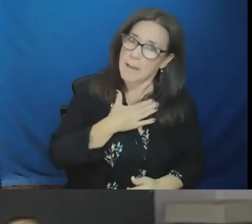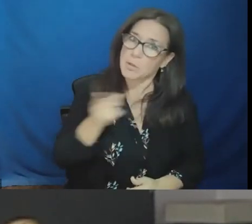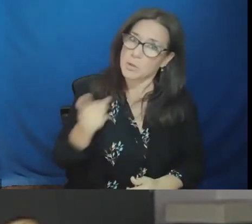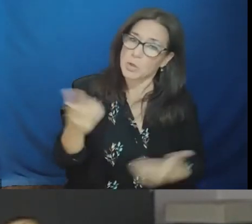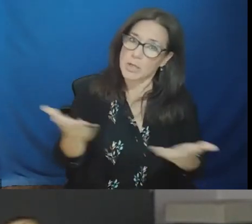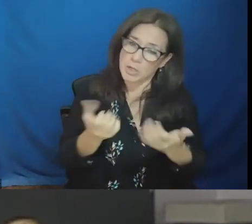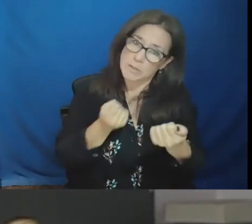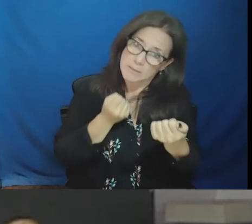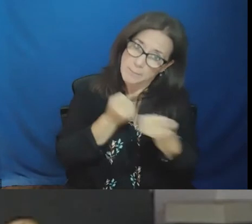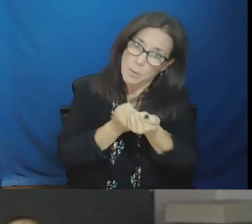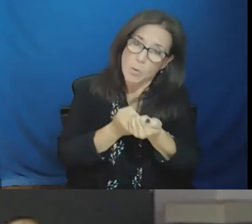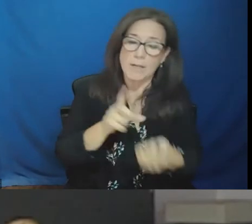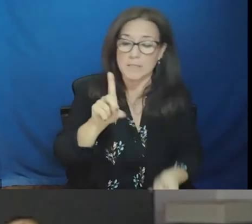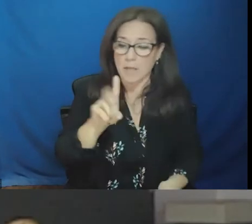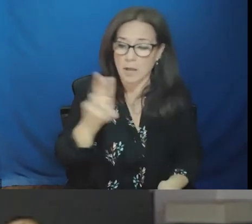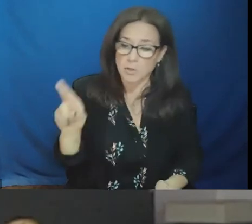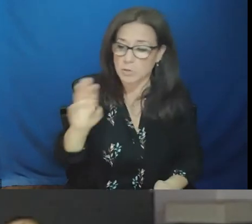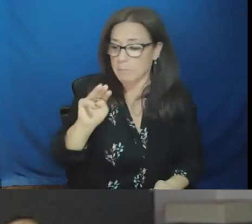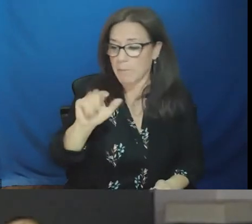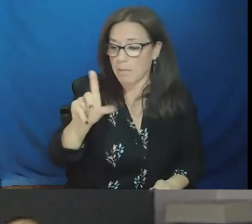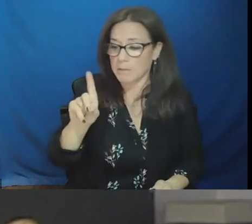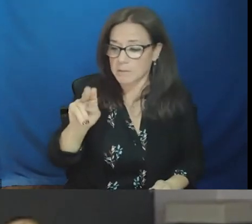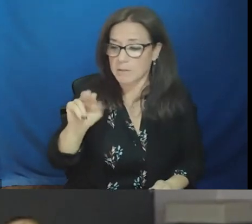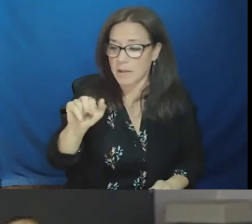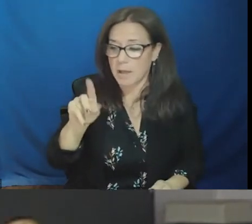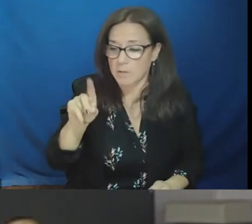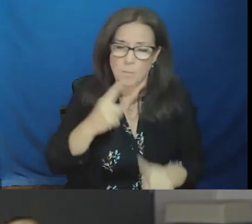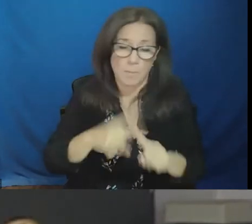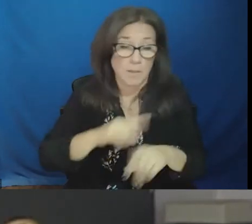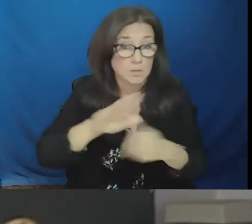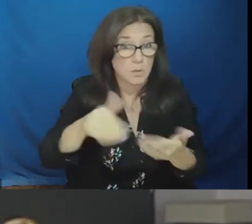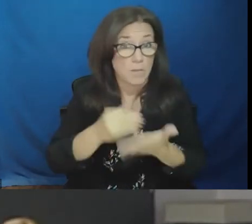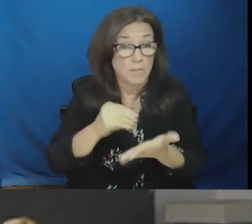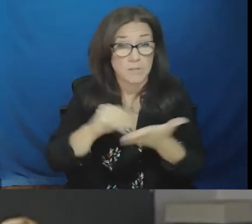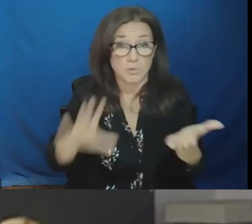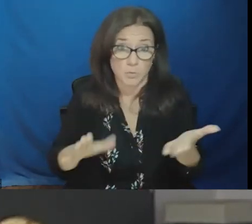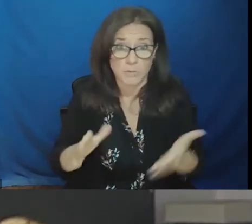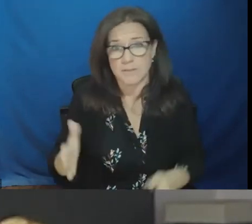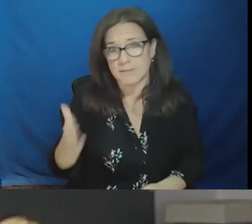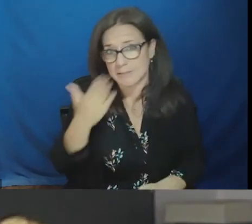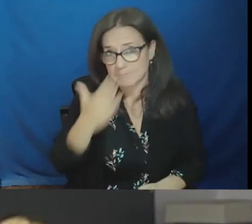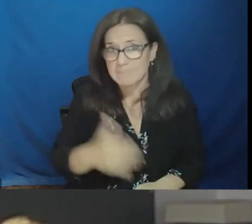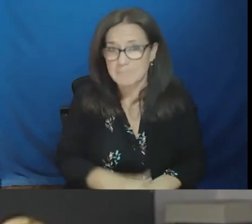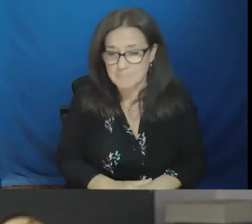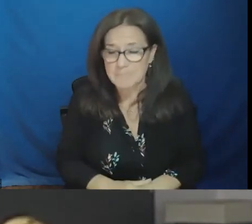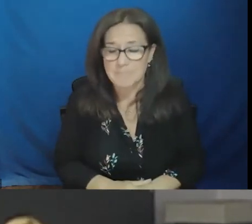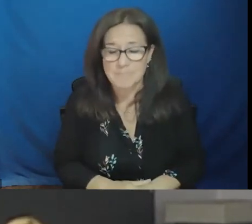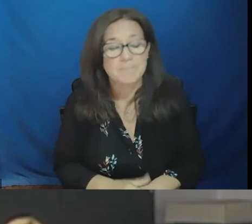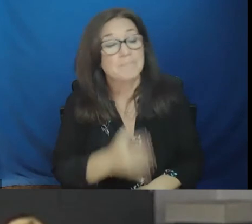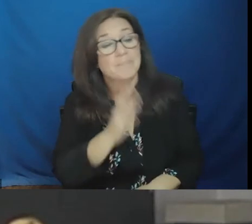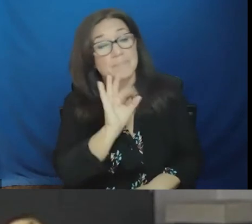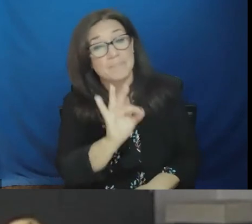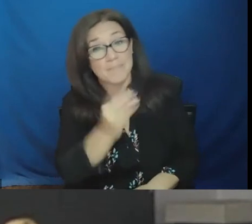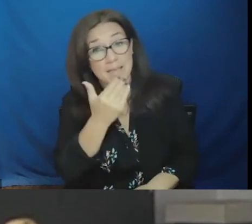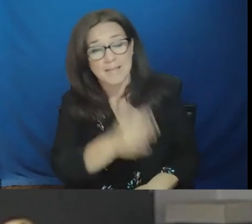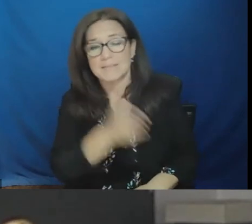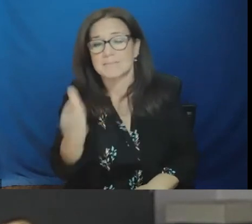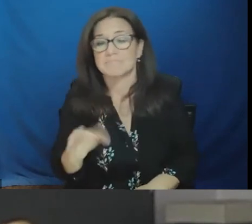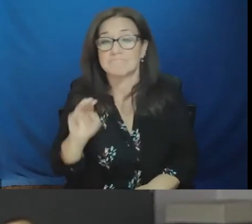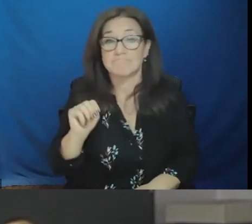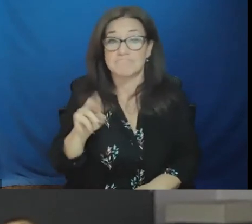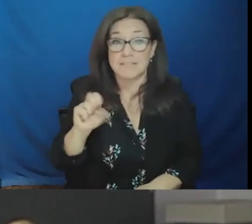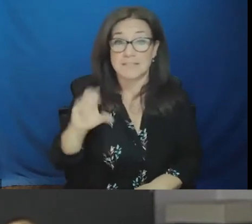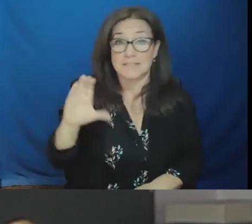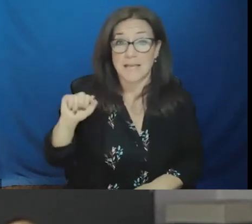of the students out there. So thank you for doing that, Mr. Rouse. Thanks. Any other comments? Ms. Capps. I just want